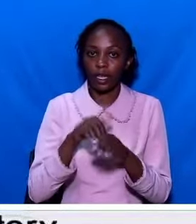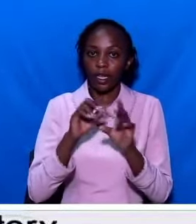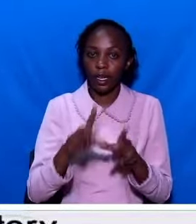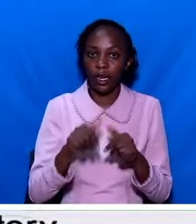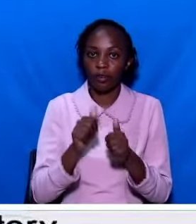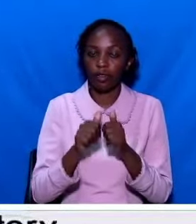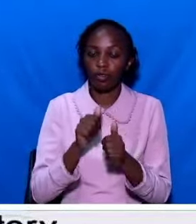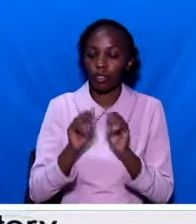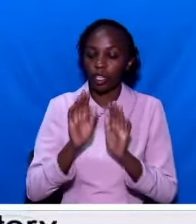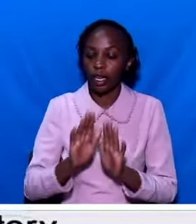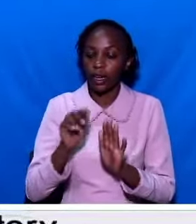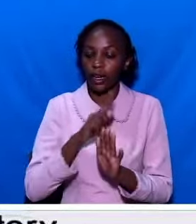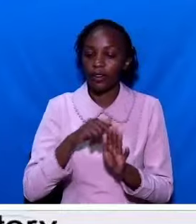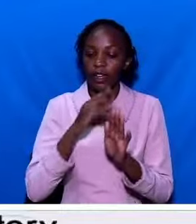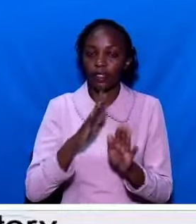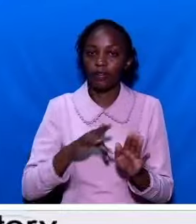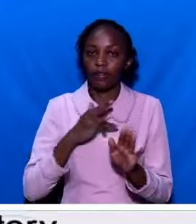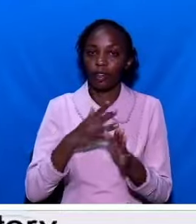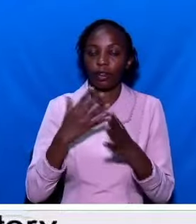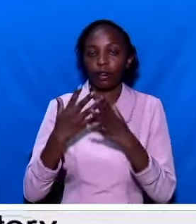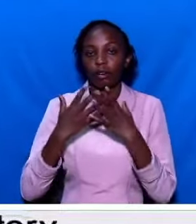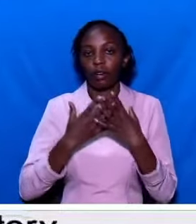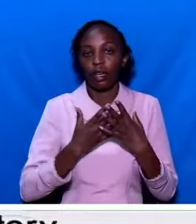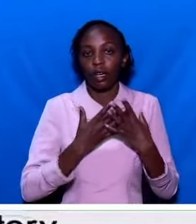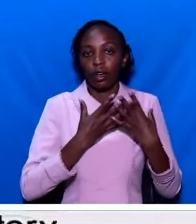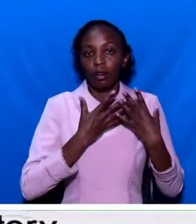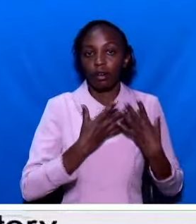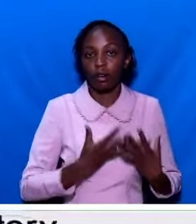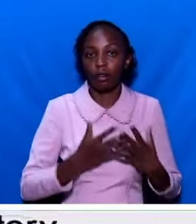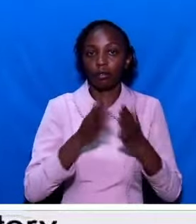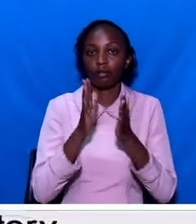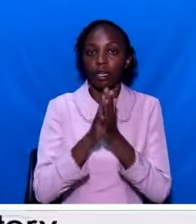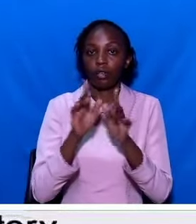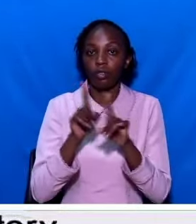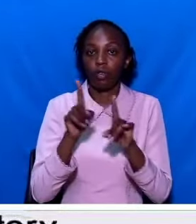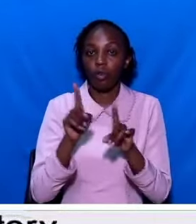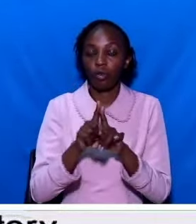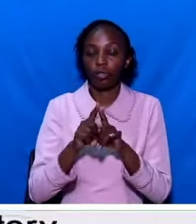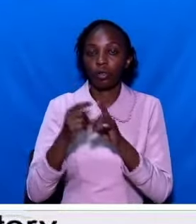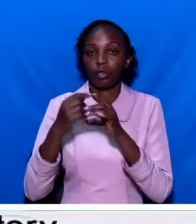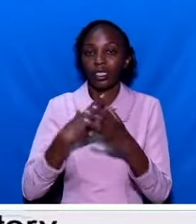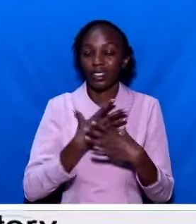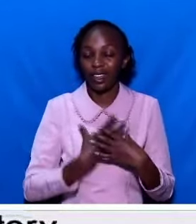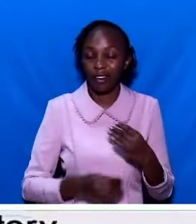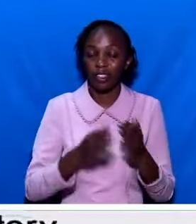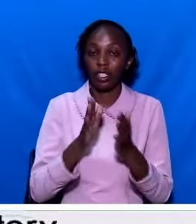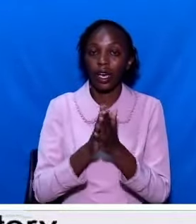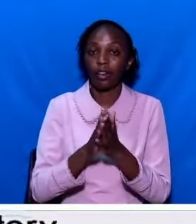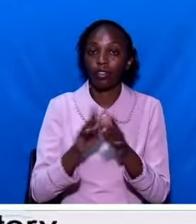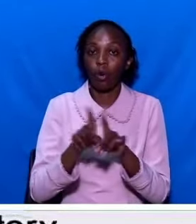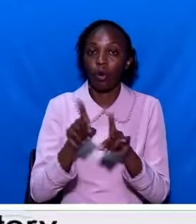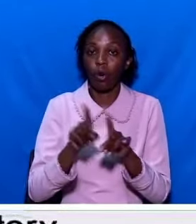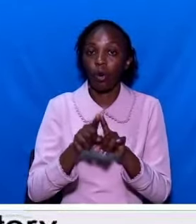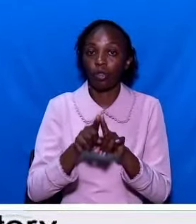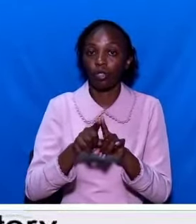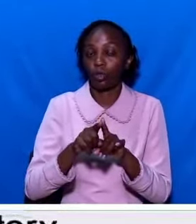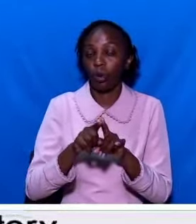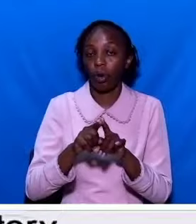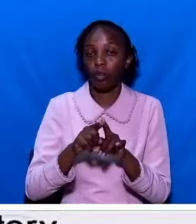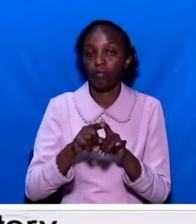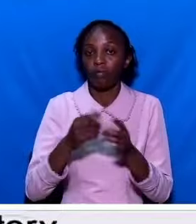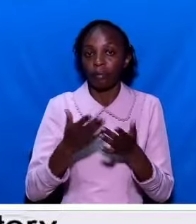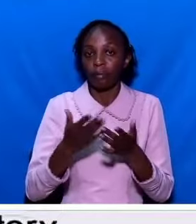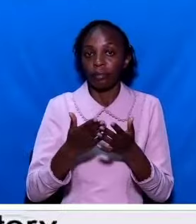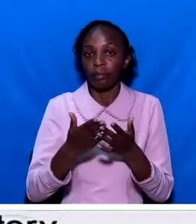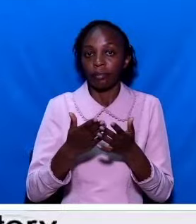feeling overwhelmed. They leave us feeling discouraged. They leave us feeling defeated. Sometimes they leave us feeling